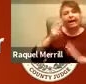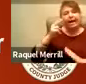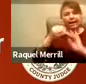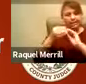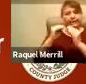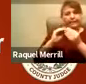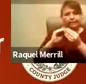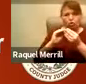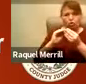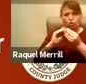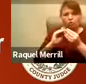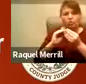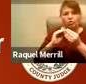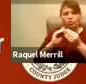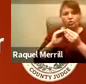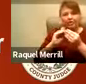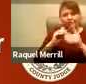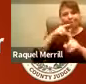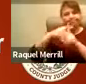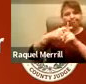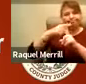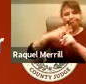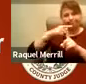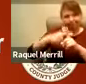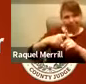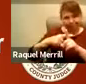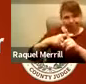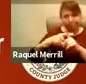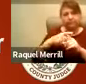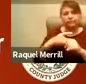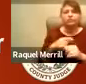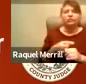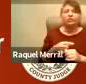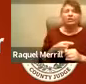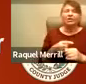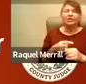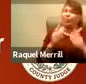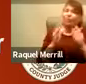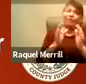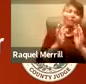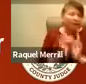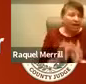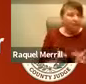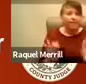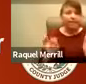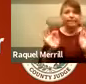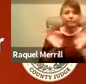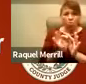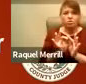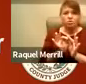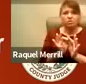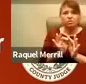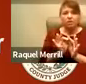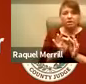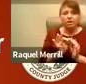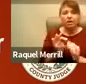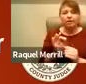number of tests positive. So it's really important that